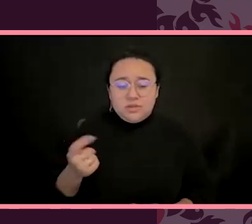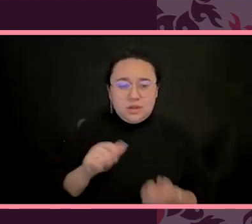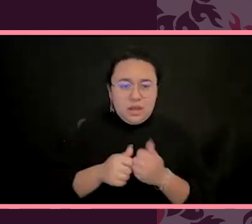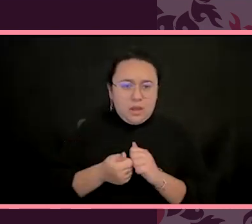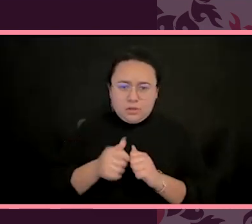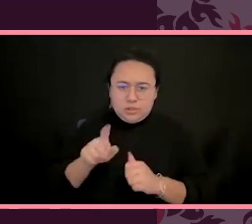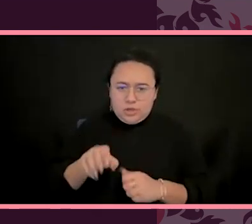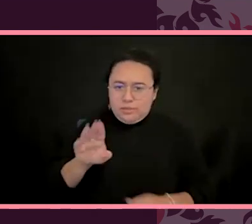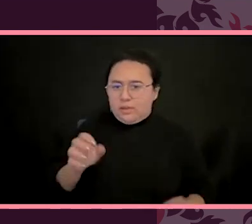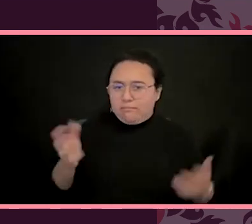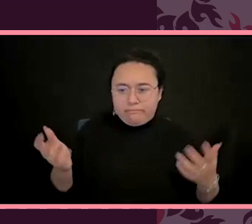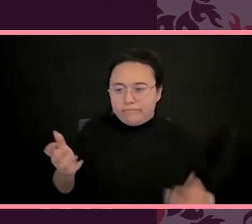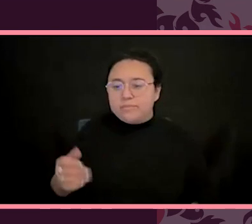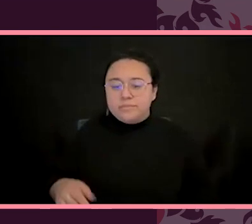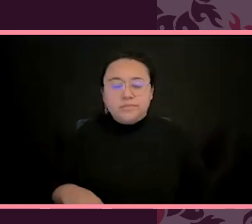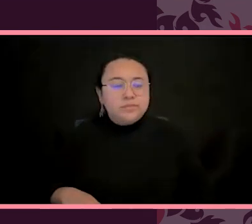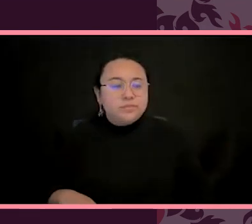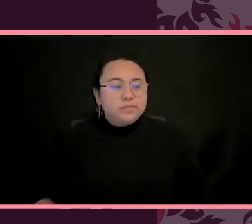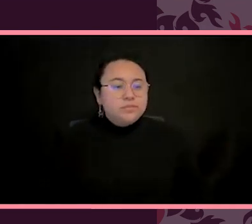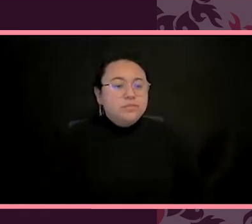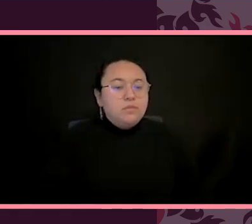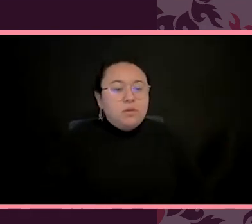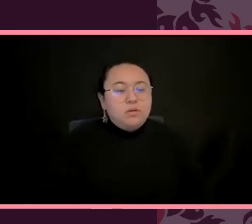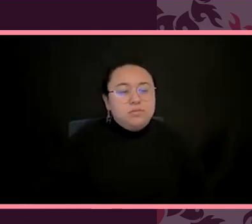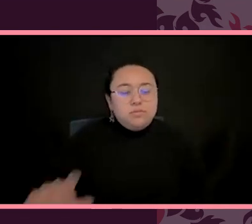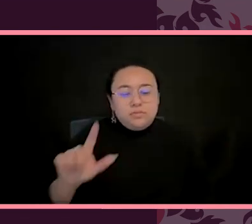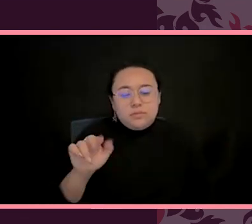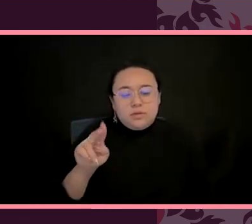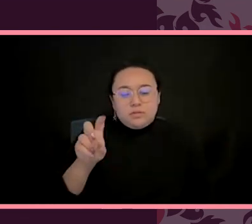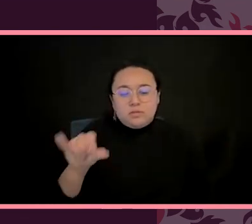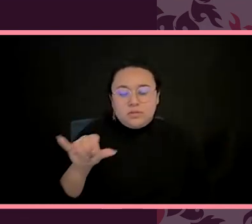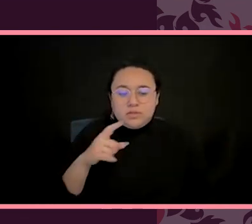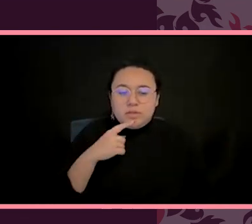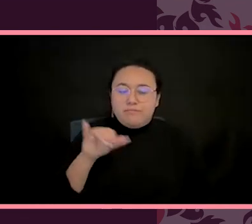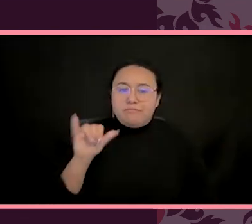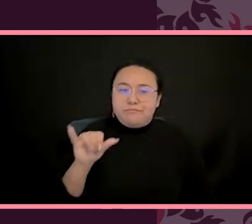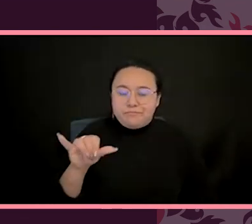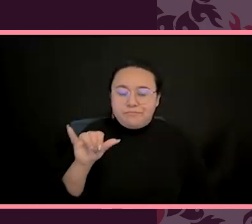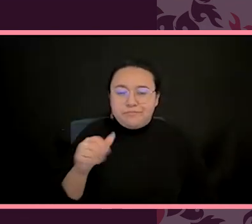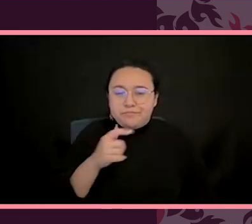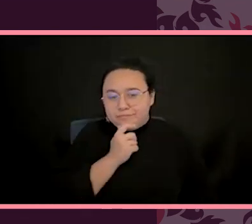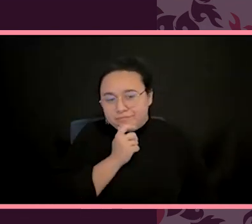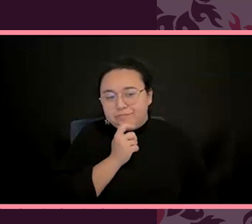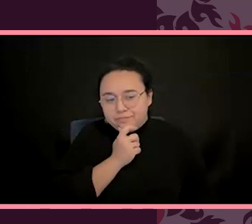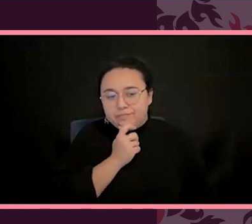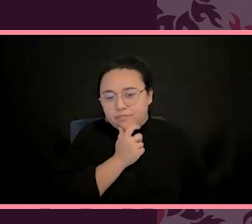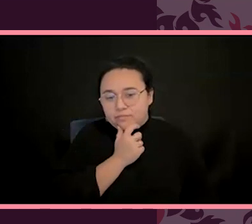be. Mm. Mm. Mm.